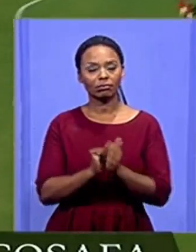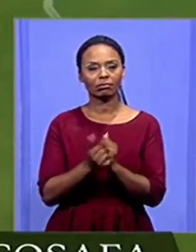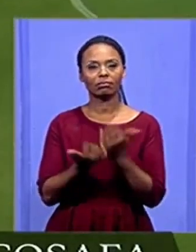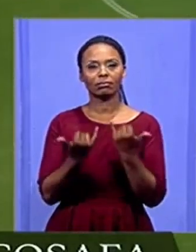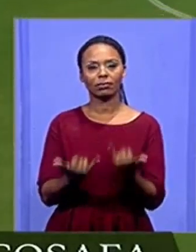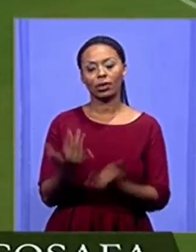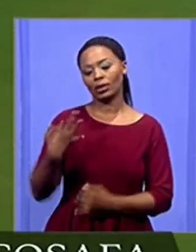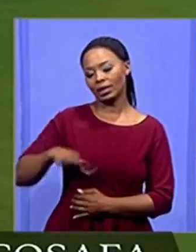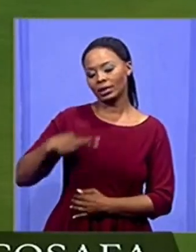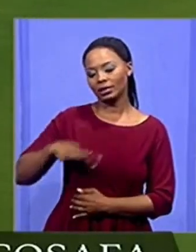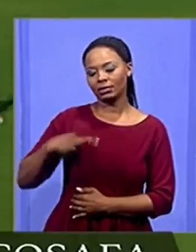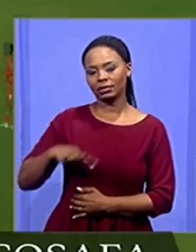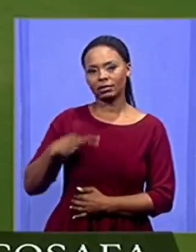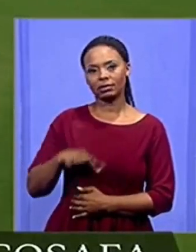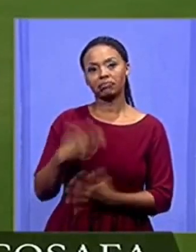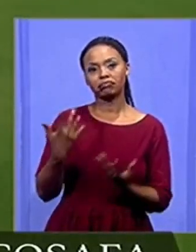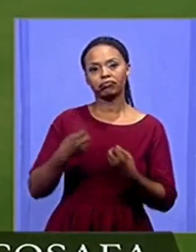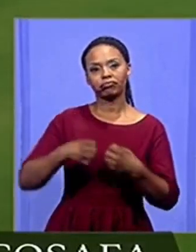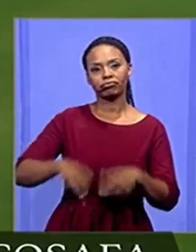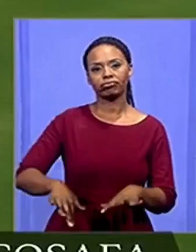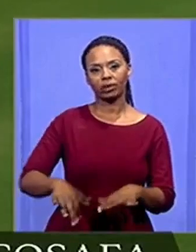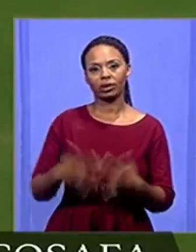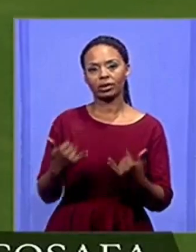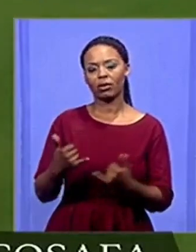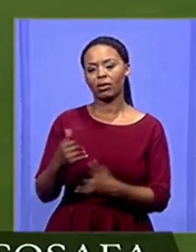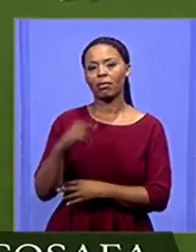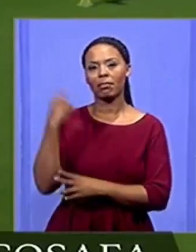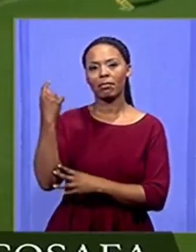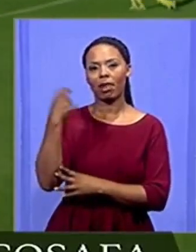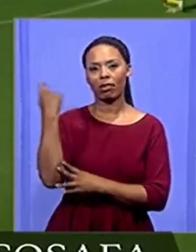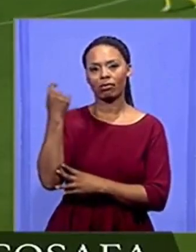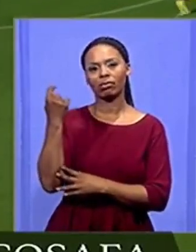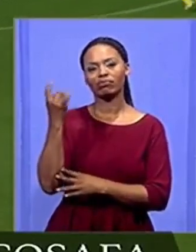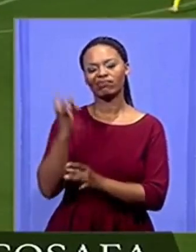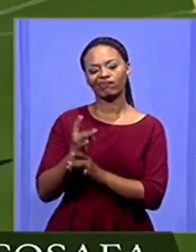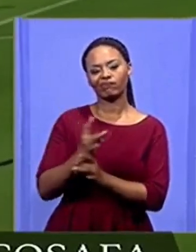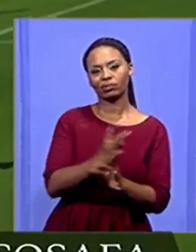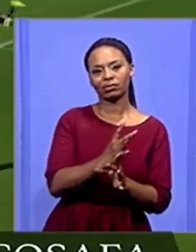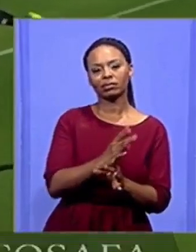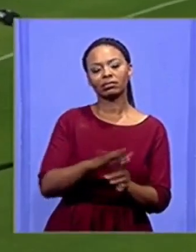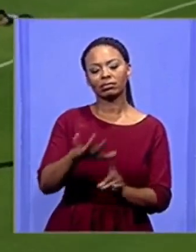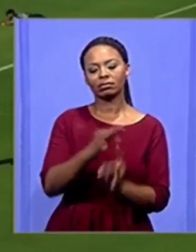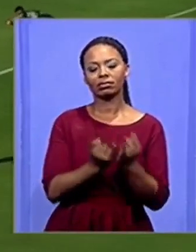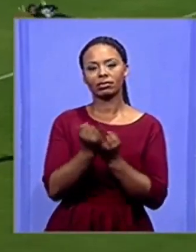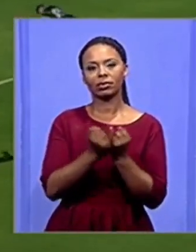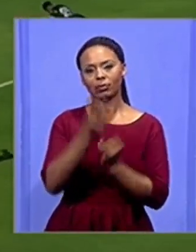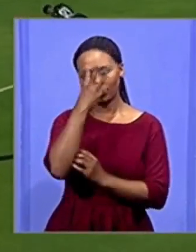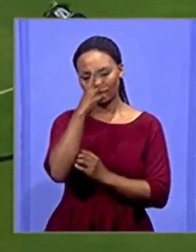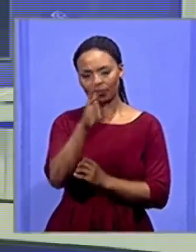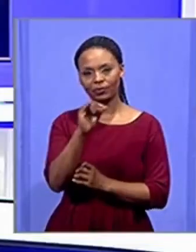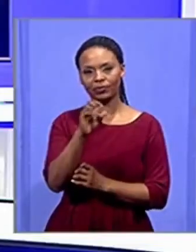Dipapading banyana ba lahlegetšwe kgahlanong le Malawi phadišanong ya Kosafa ka Pretoria.